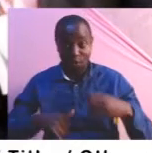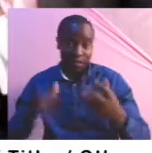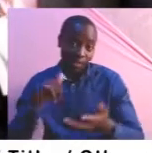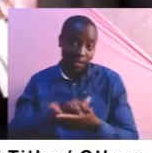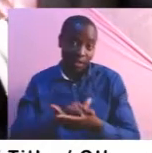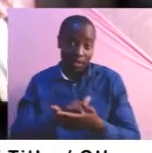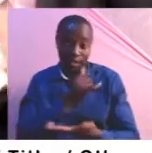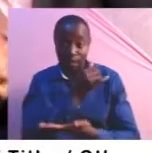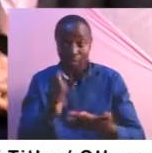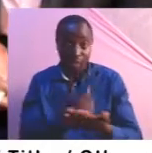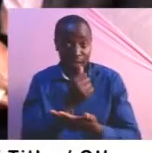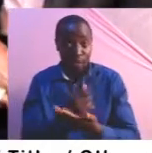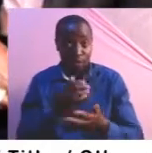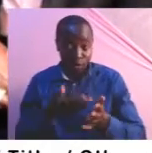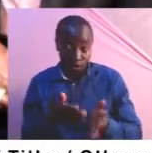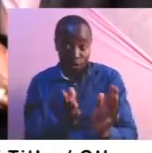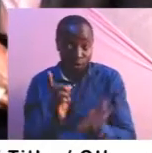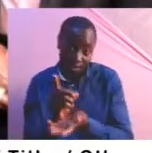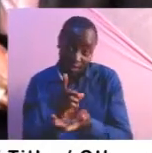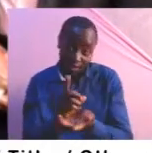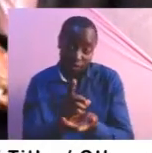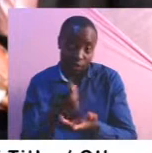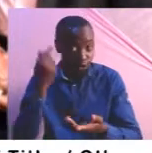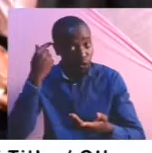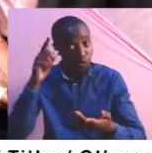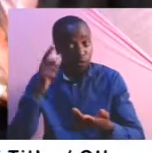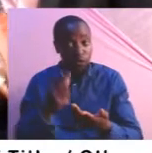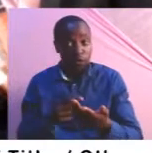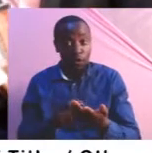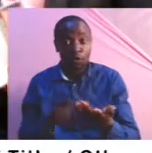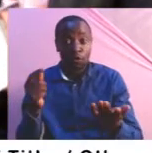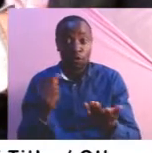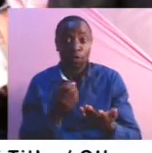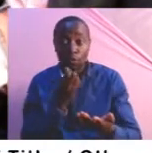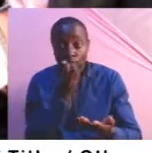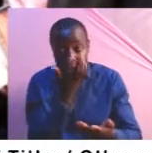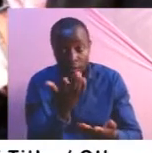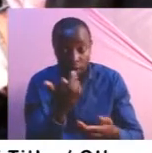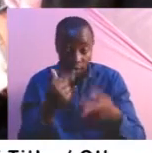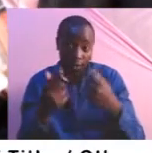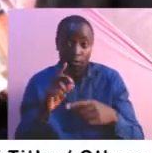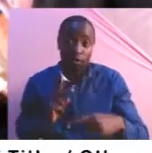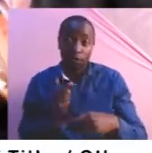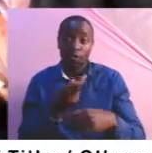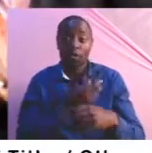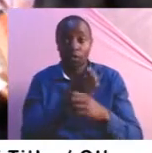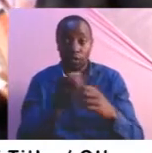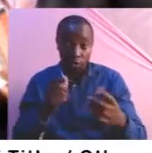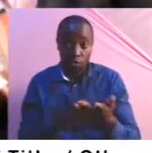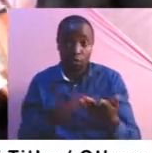what do? We open those doors for going to the witch doctors. They don't come to us. Yeah. We are the ones who go